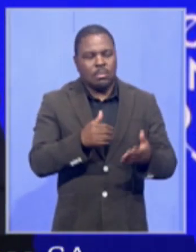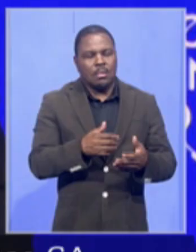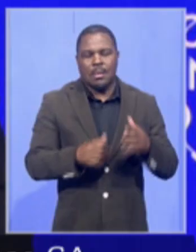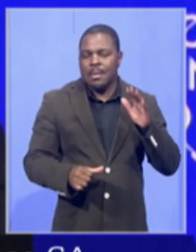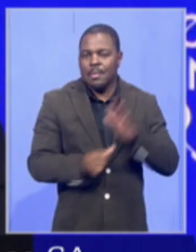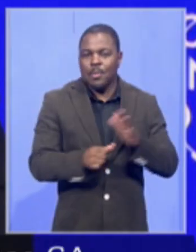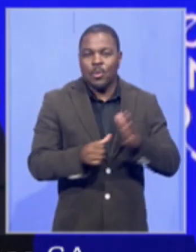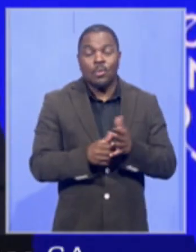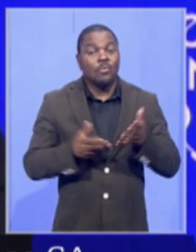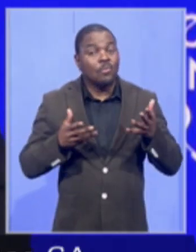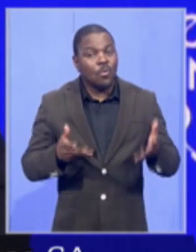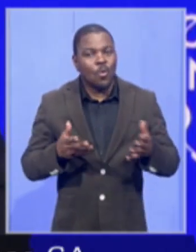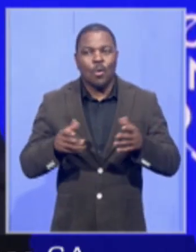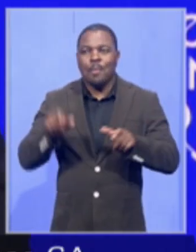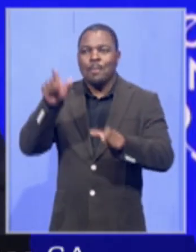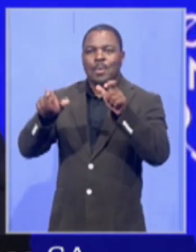development,